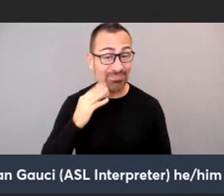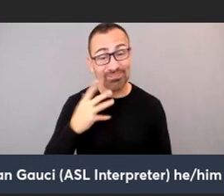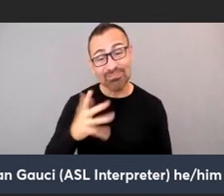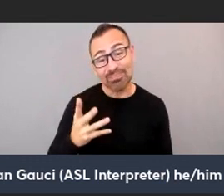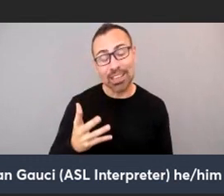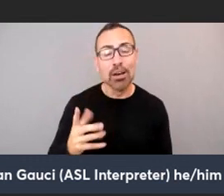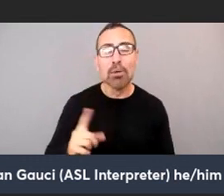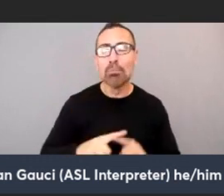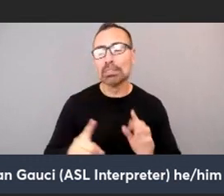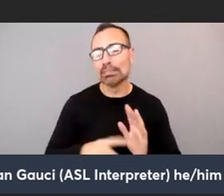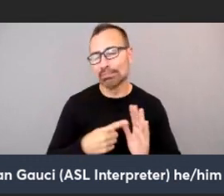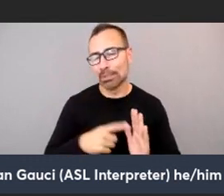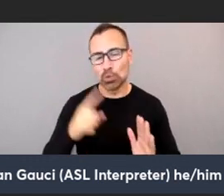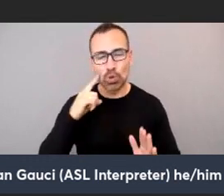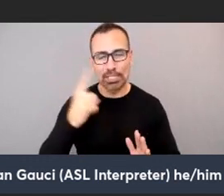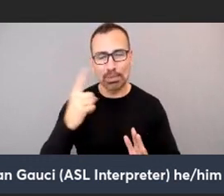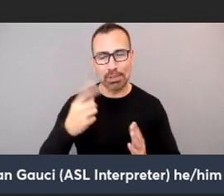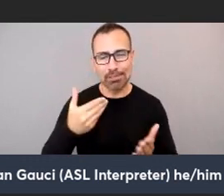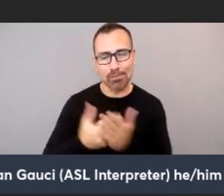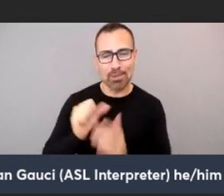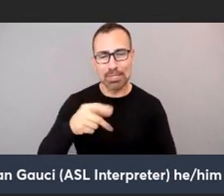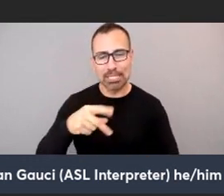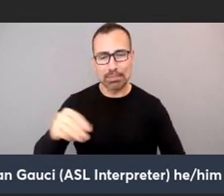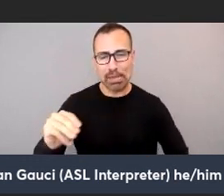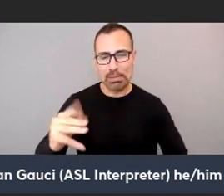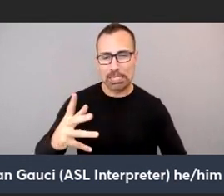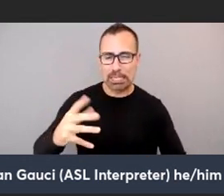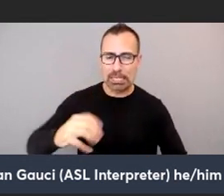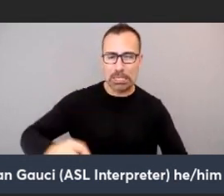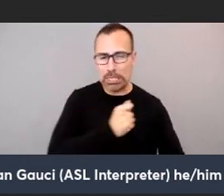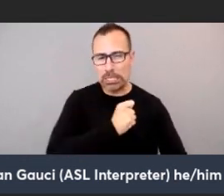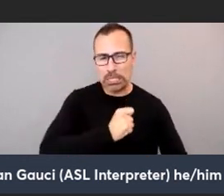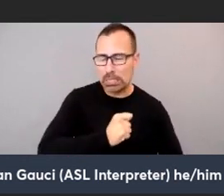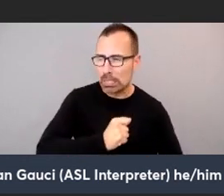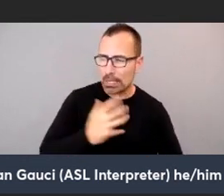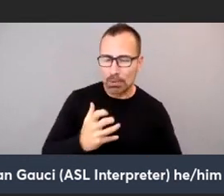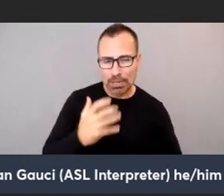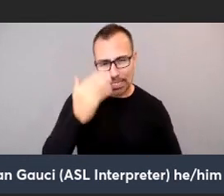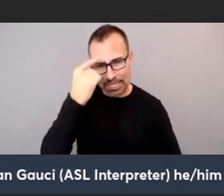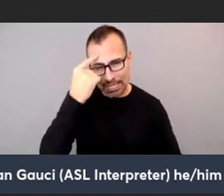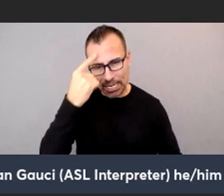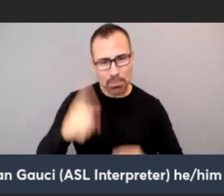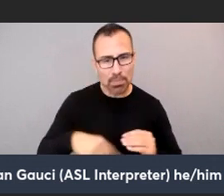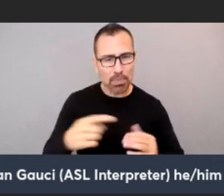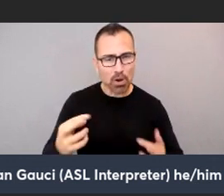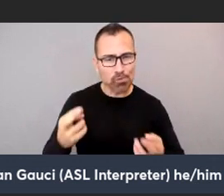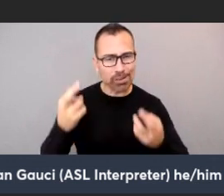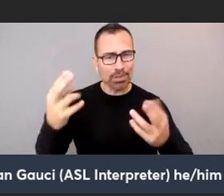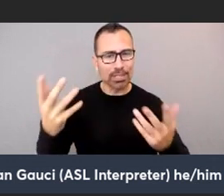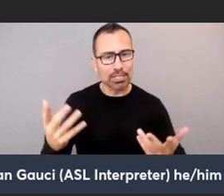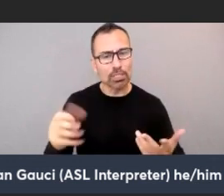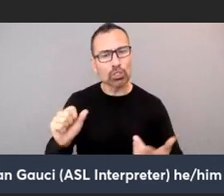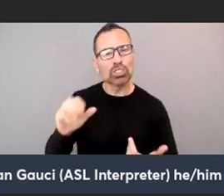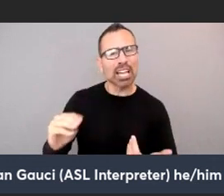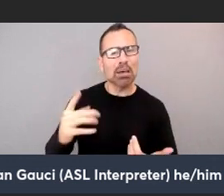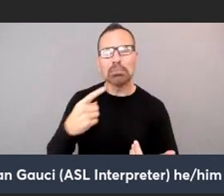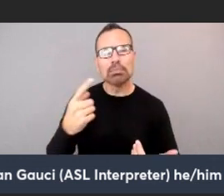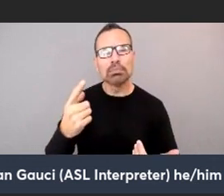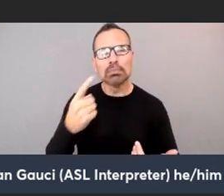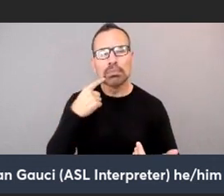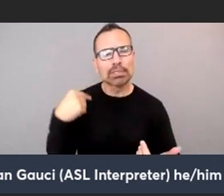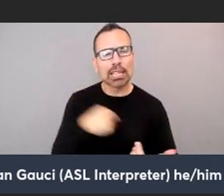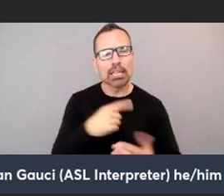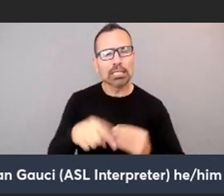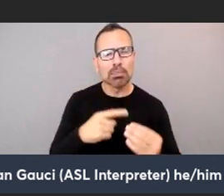spam, right? It's our job, like Sam is saying, right? We want to think about some of those recommendations. Sam, tell us a little bit about some of those recommendations that